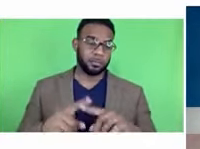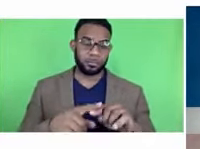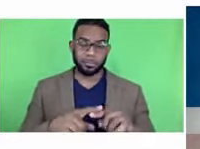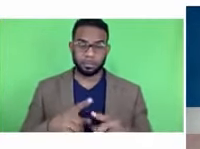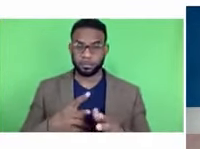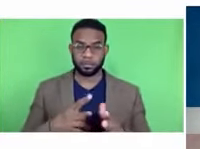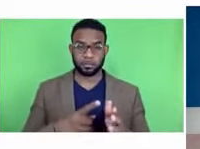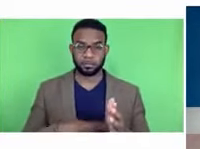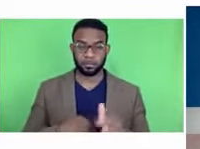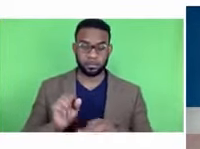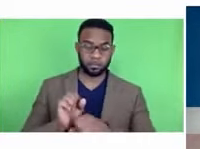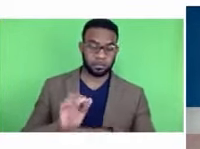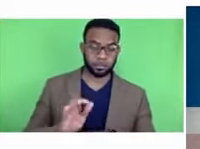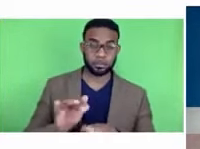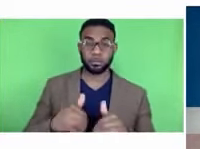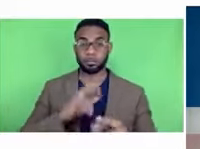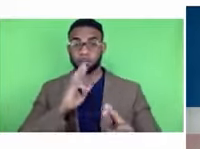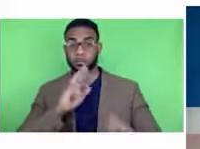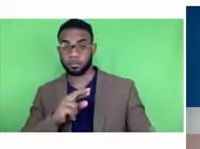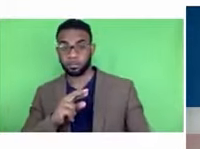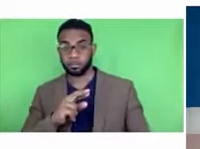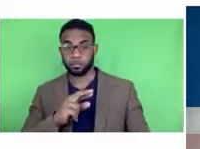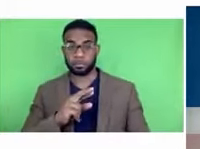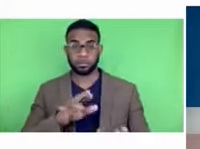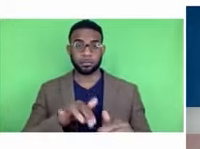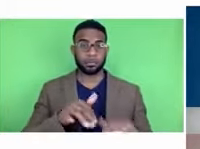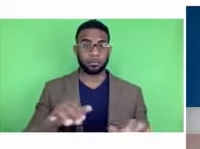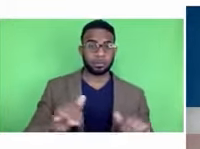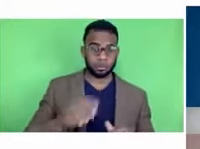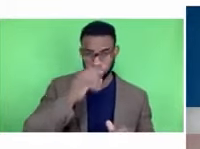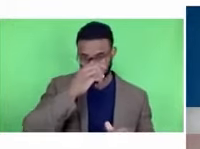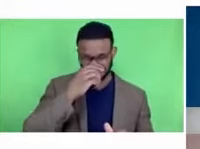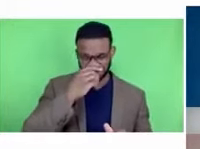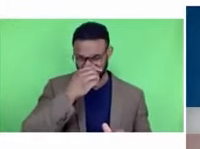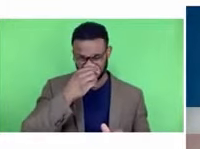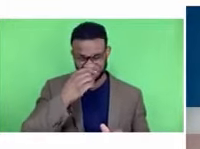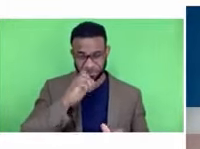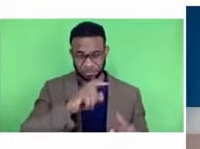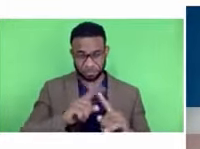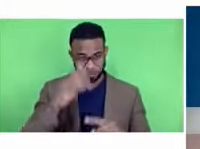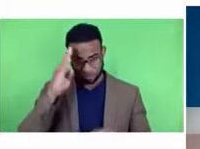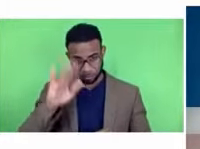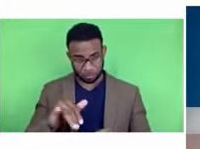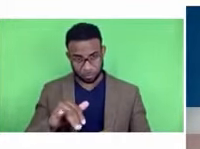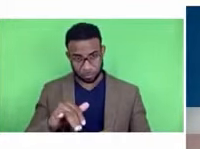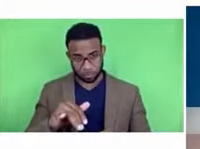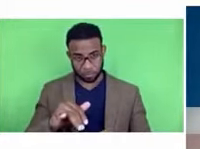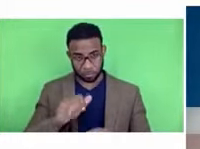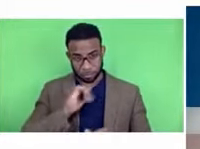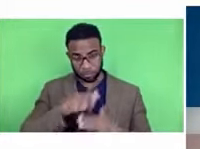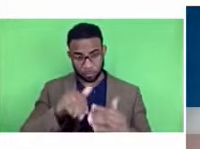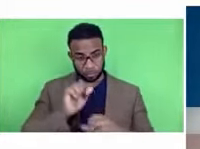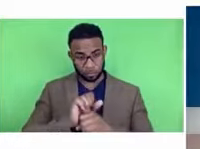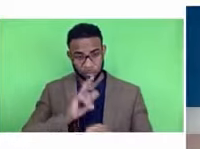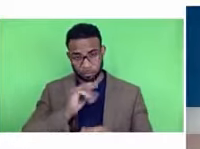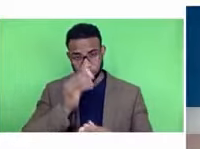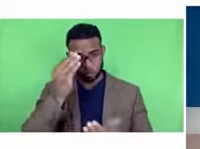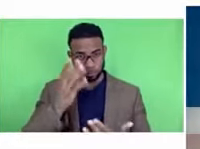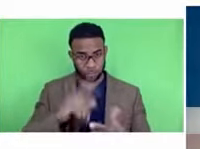the employer, how they react and how they act. And we also know that not all employers are informed or